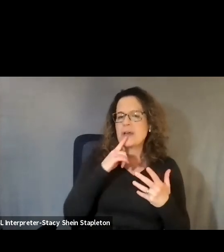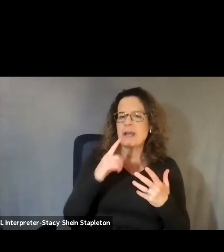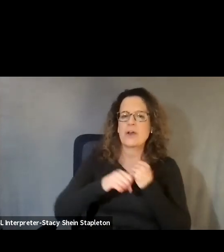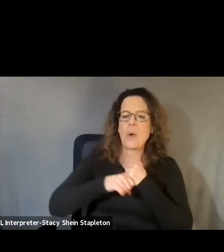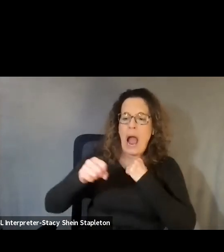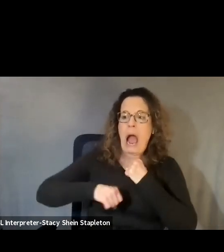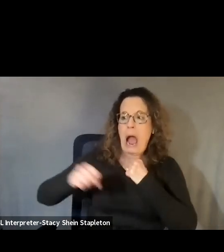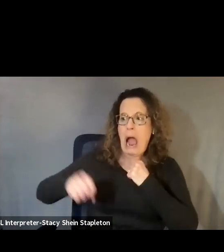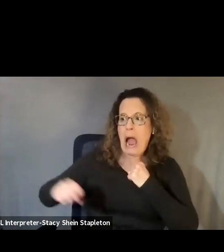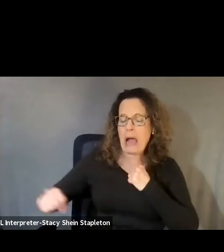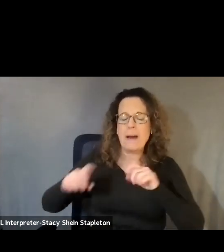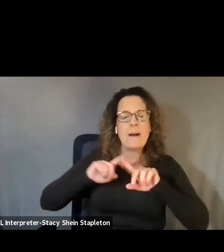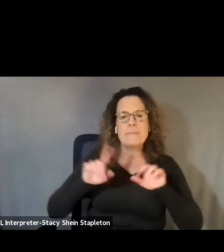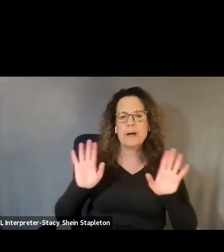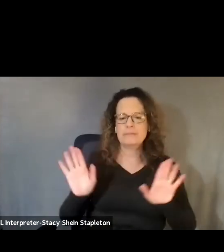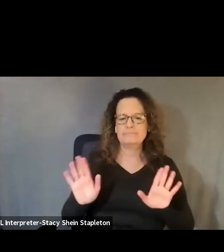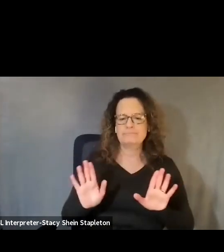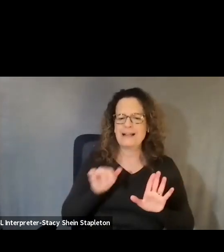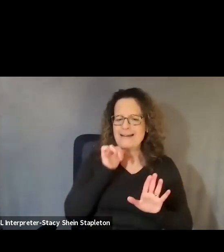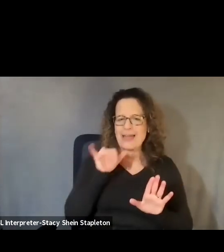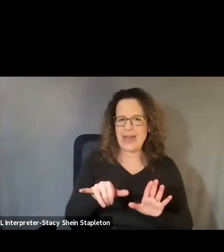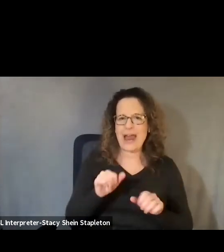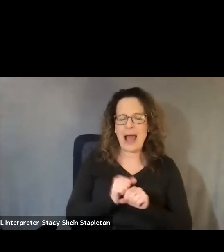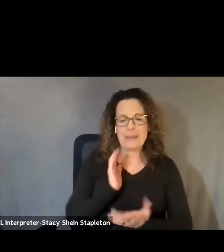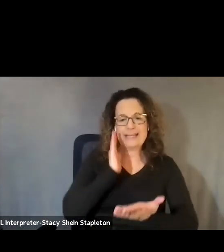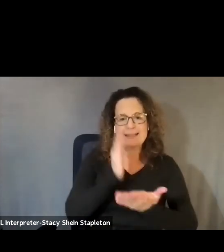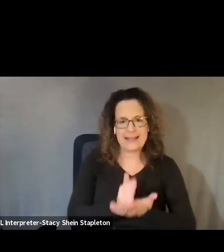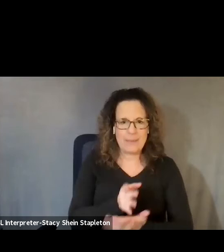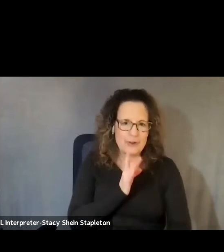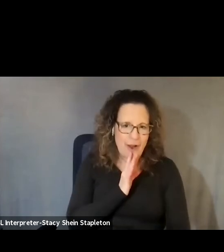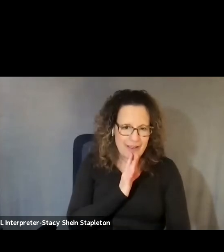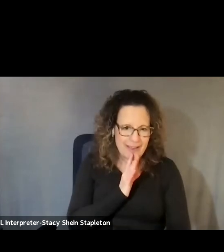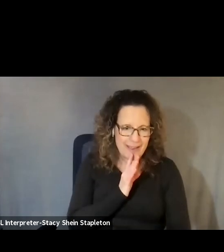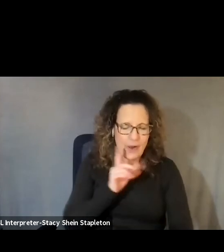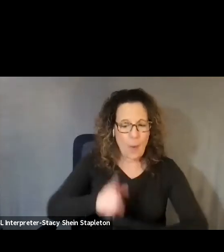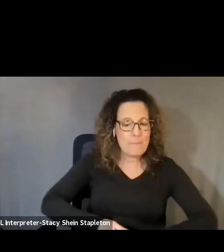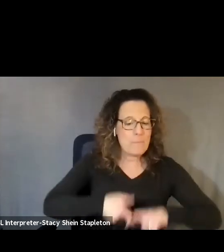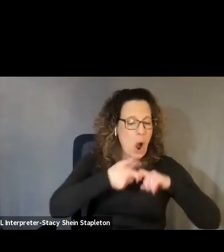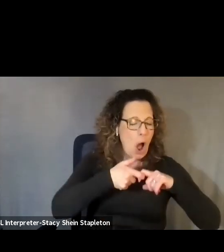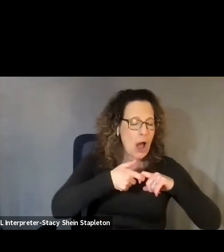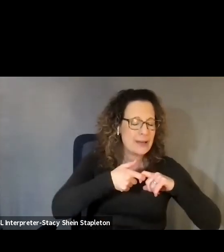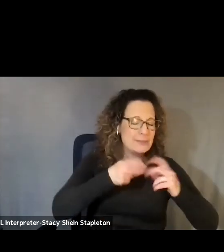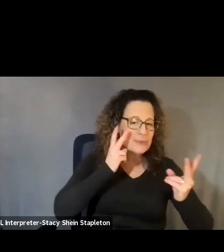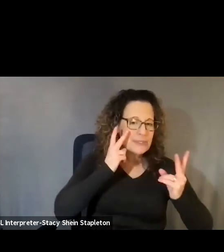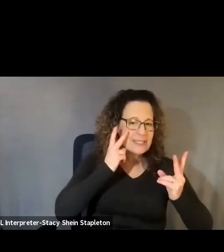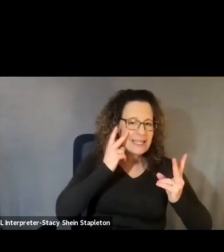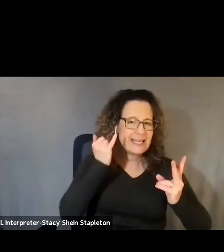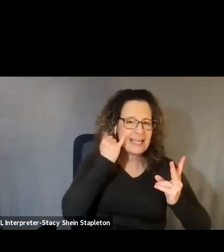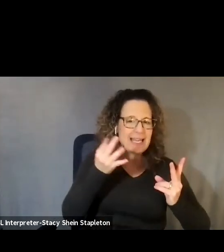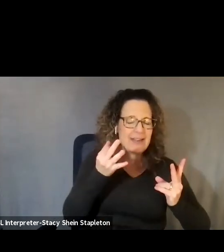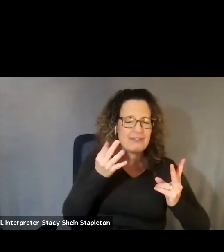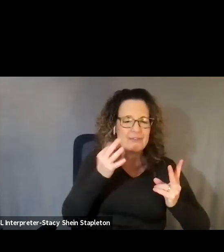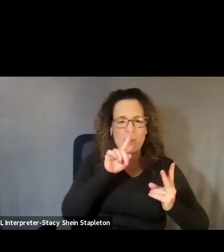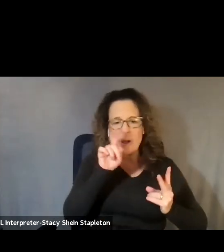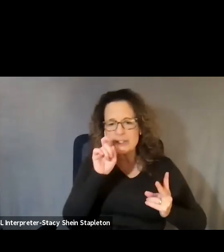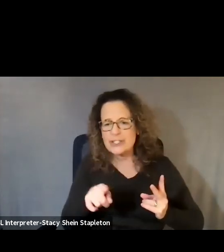but rather than do that, I'm going to stop, or at least pause, and I would love